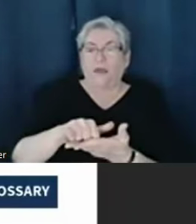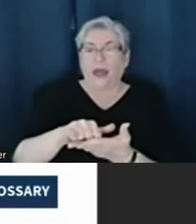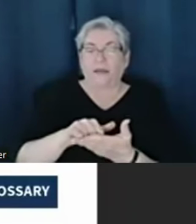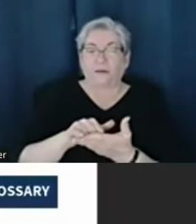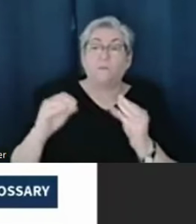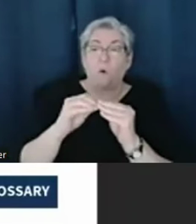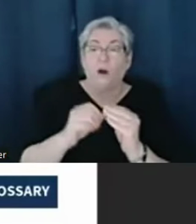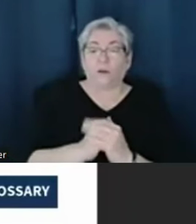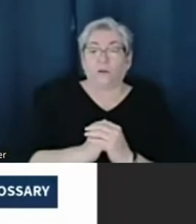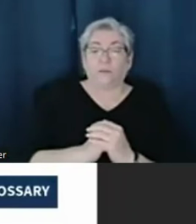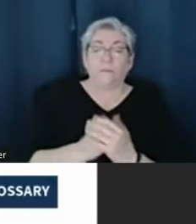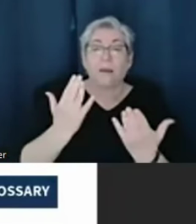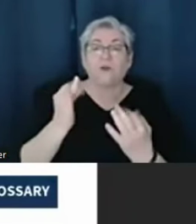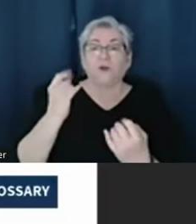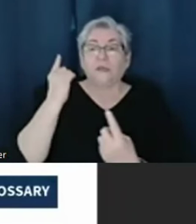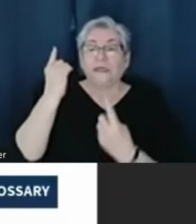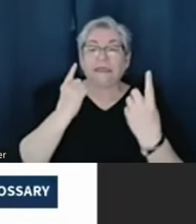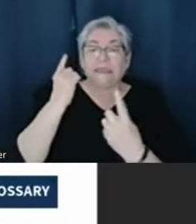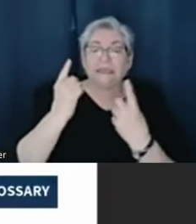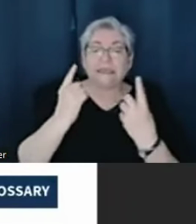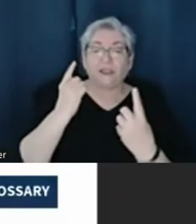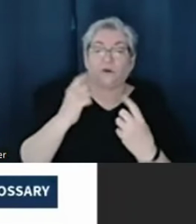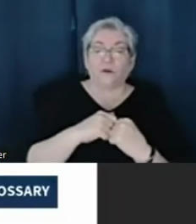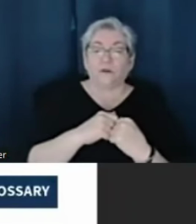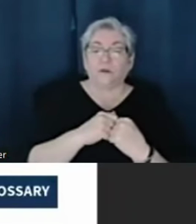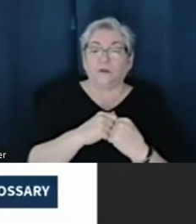Perhaps we should consider adding some more to our